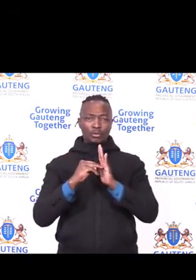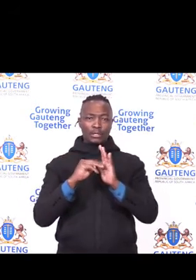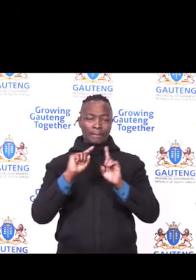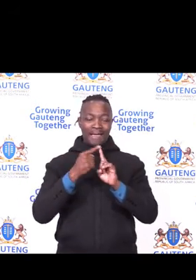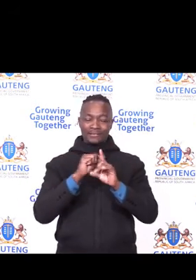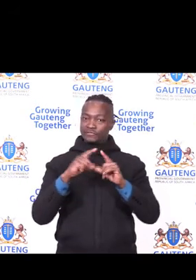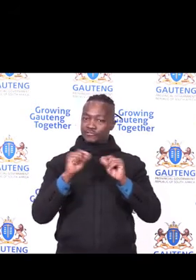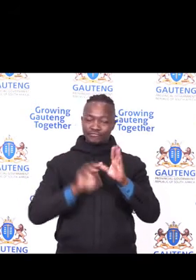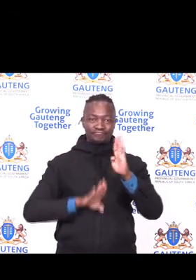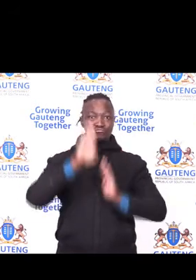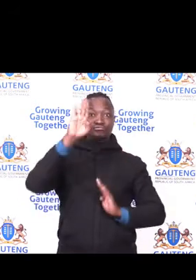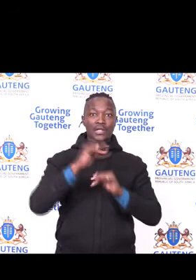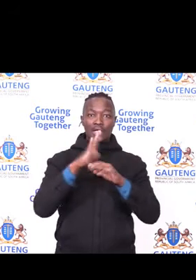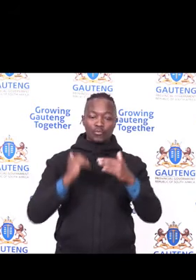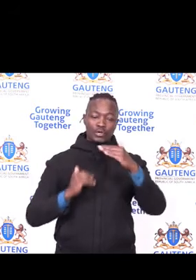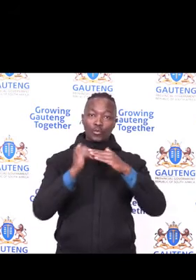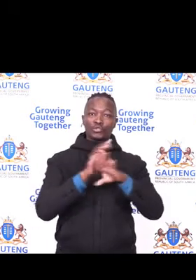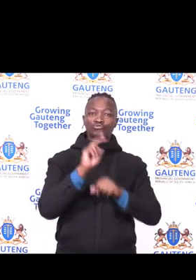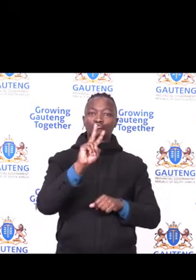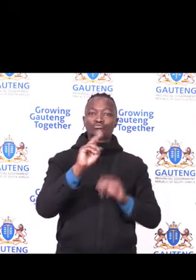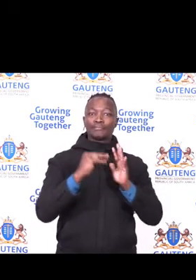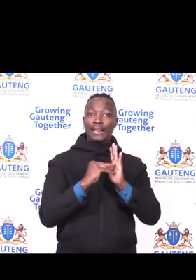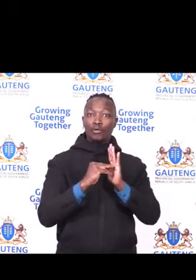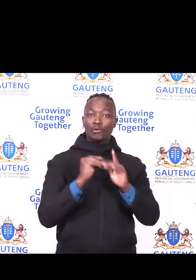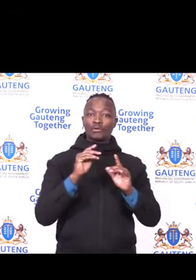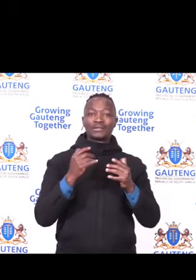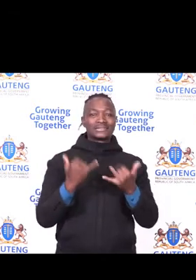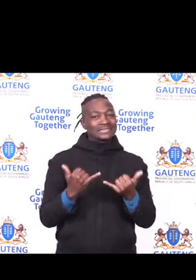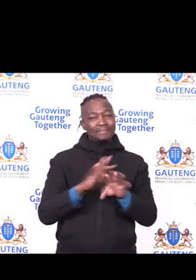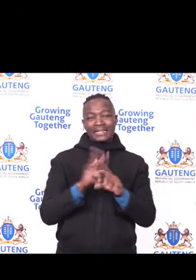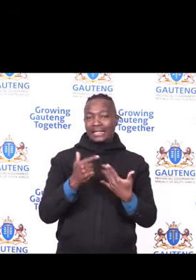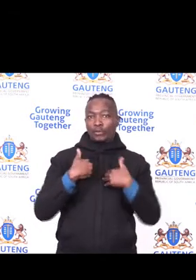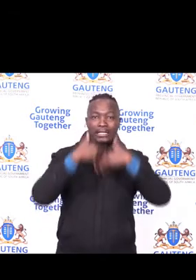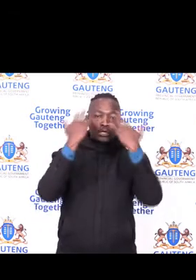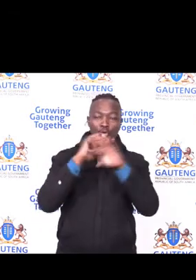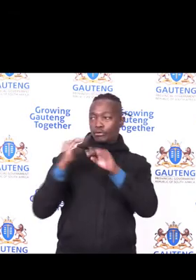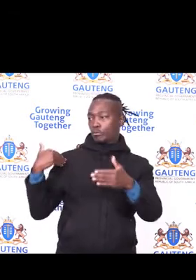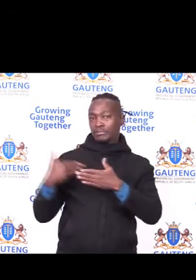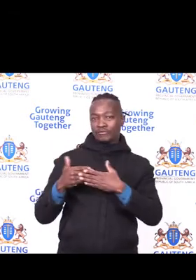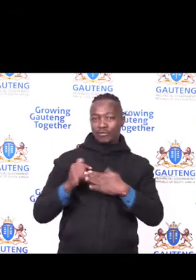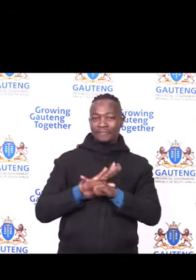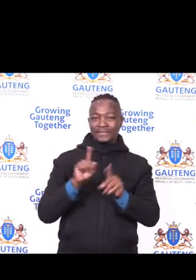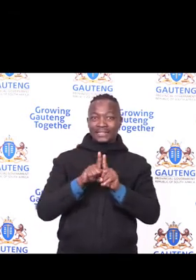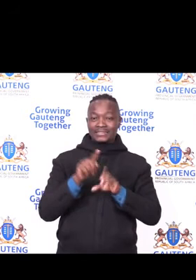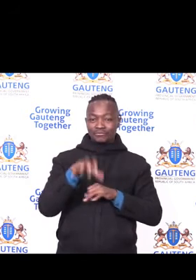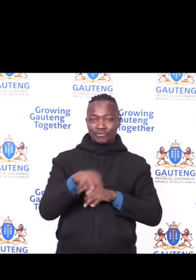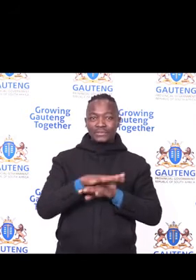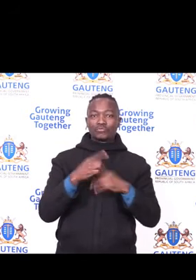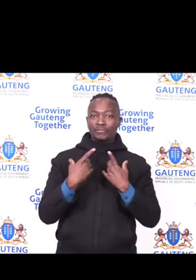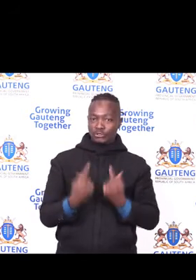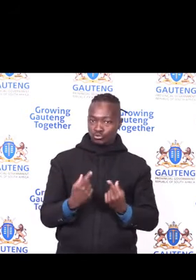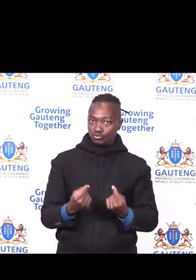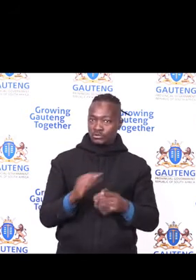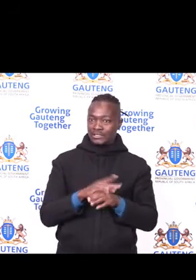and we are now approaching the 2 million mark, which is something that is unprecedented, that as a province we have been able to do in terms